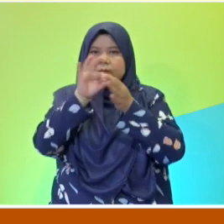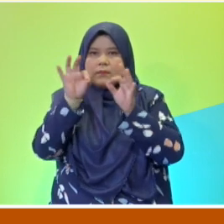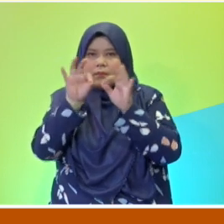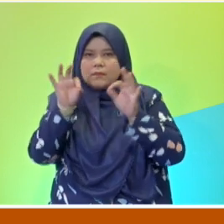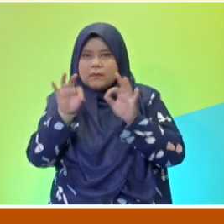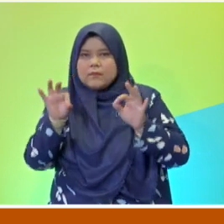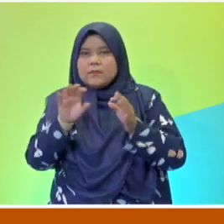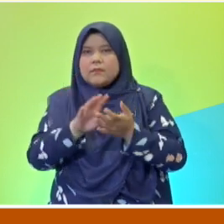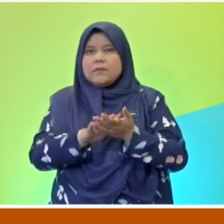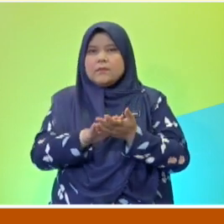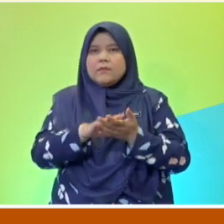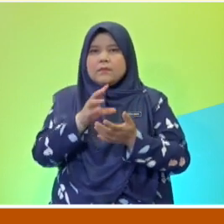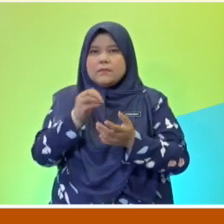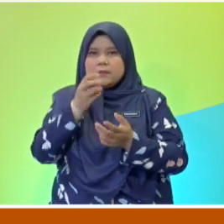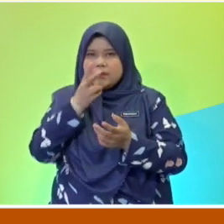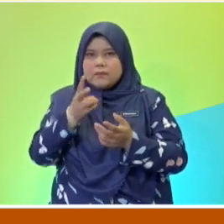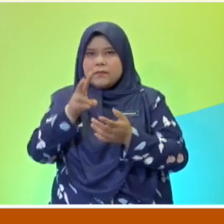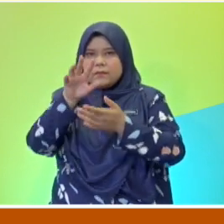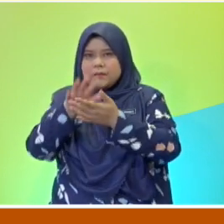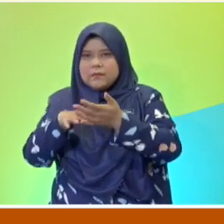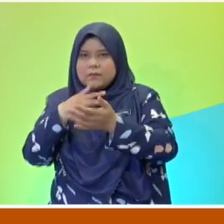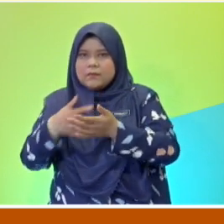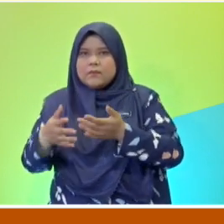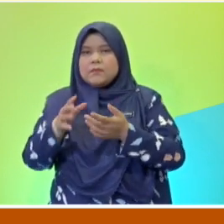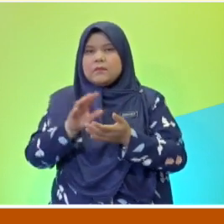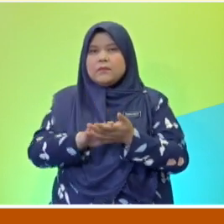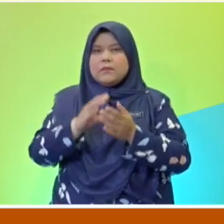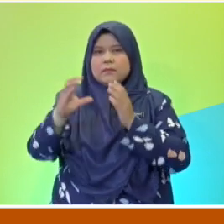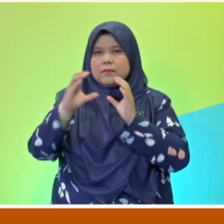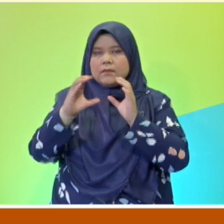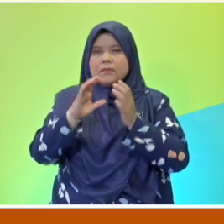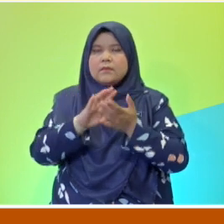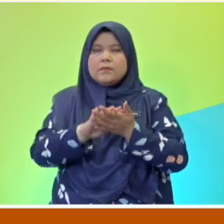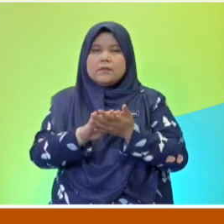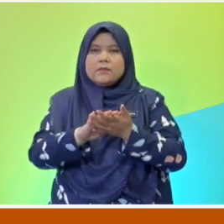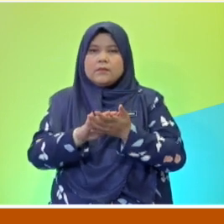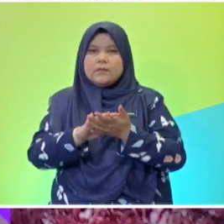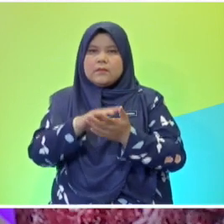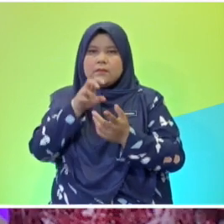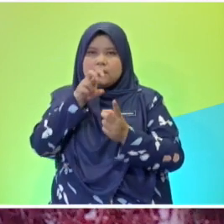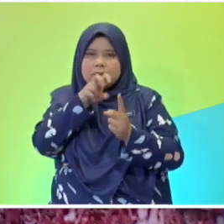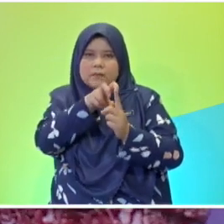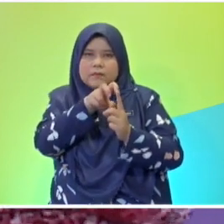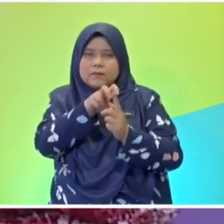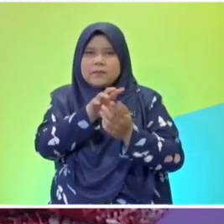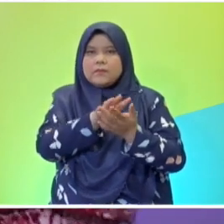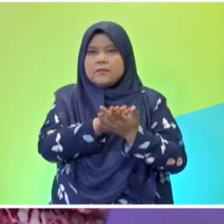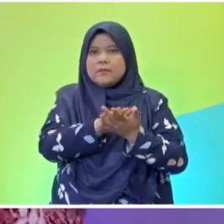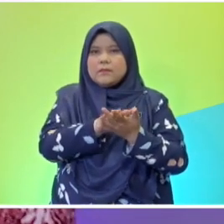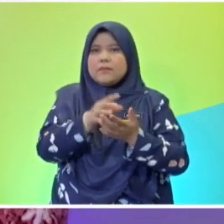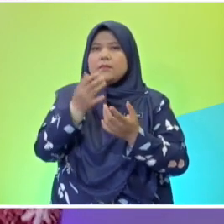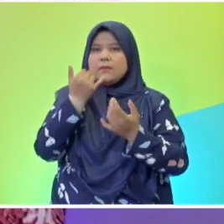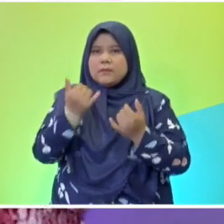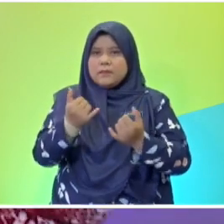be notice, labels, or even communicative messages. Okay. Okay, alright, Chris, I would like you to